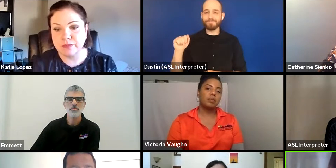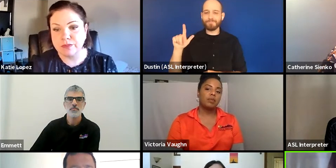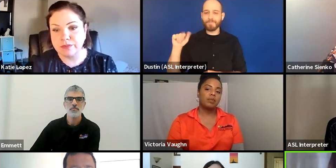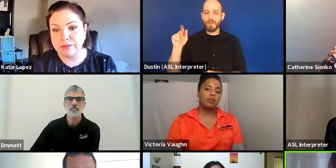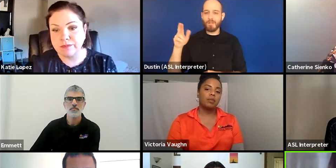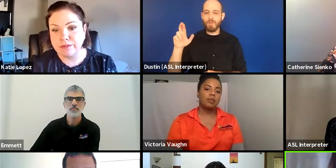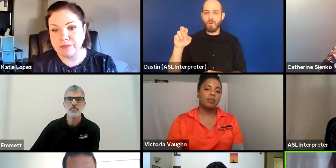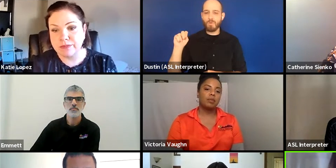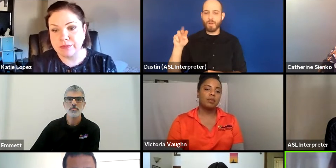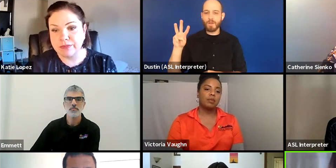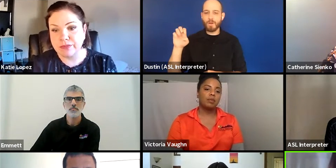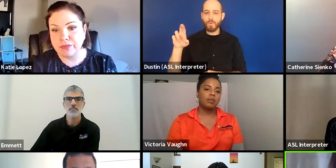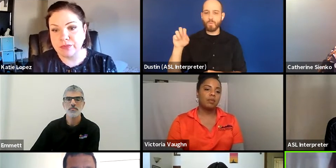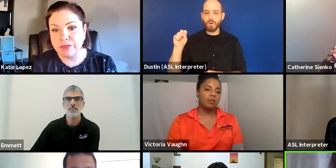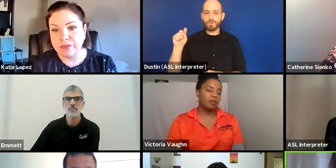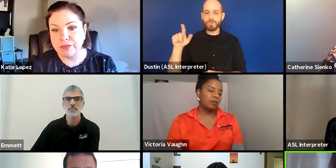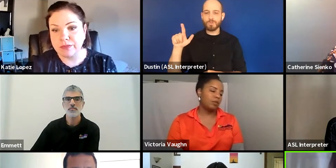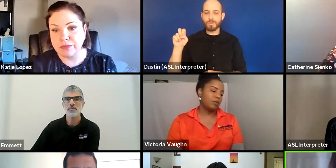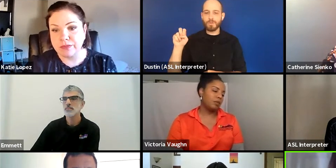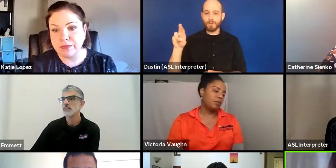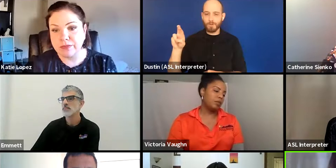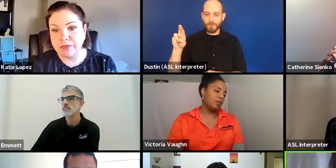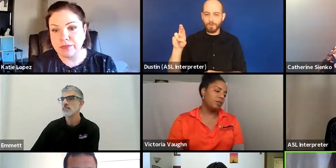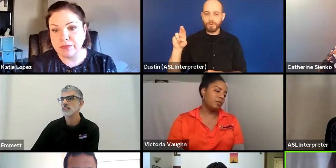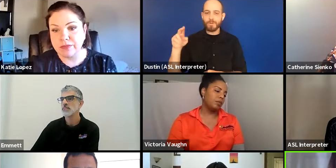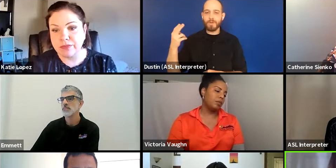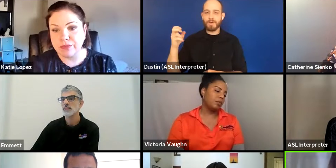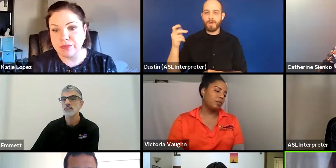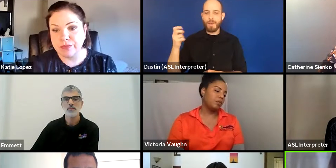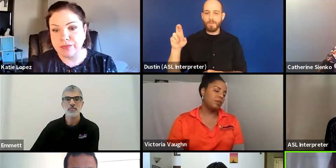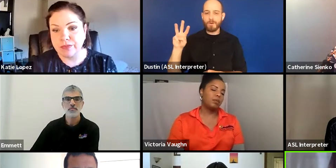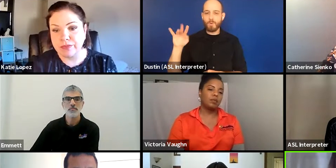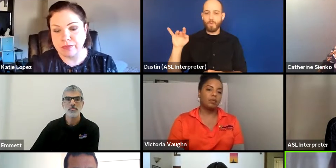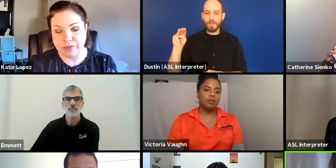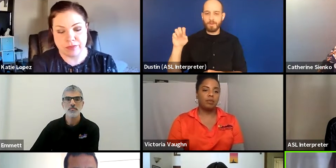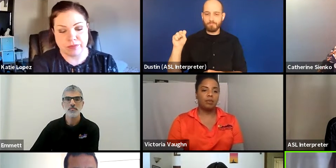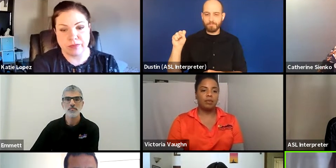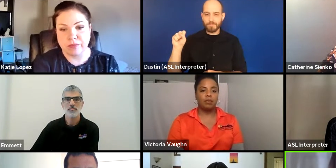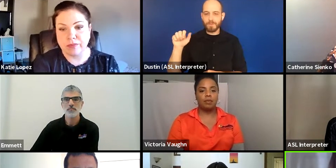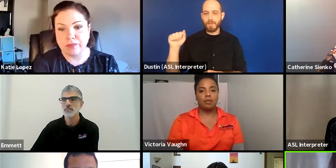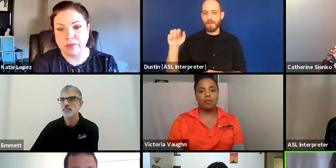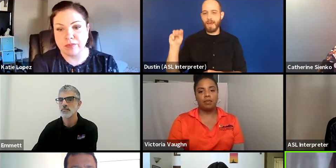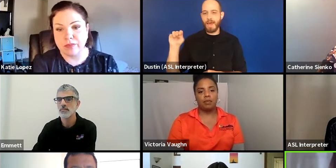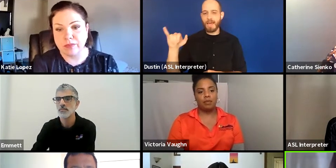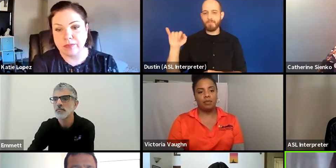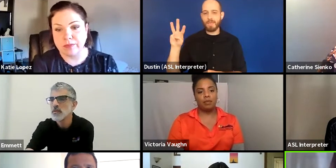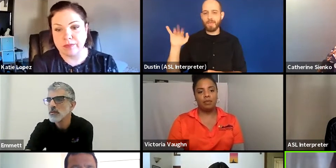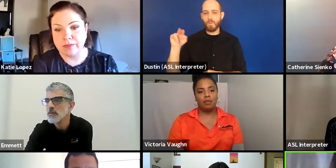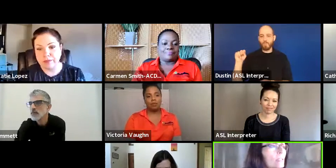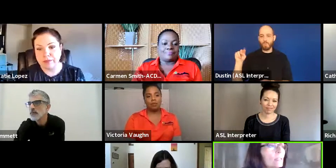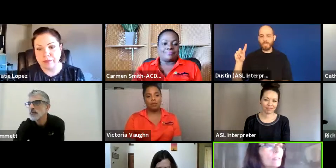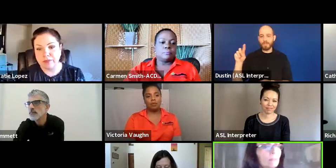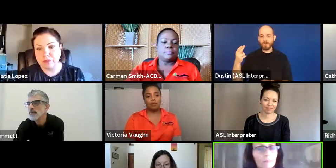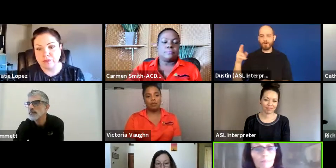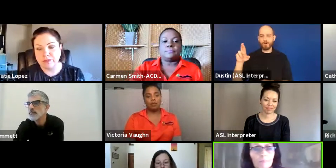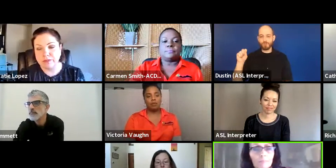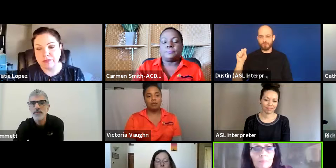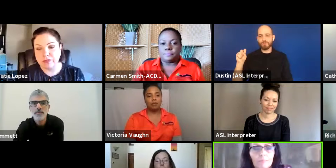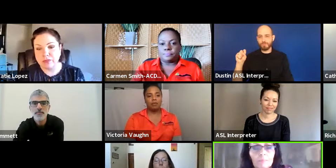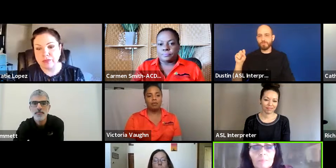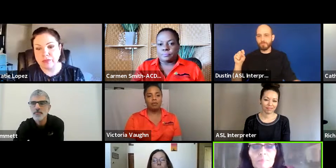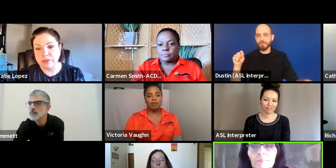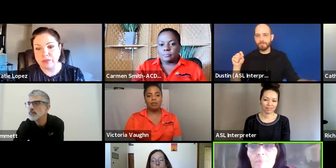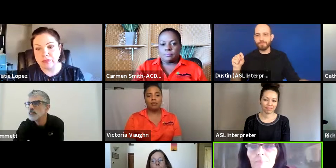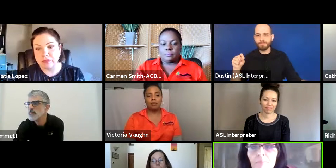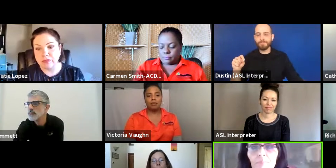Lauren Wurstler, Heather Williams, and Amy Windhurst.